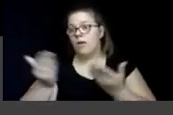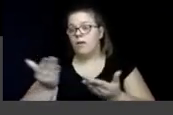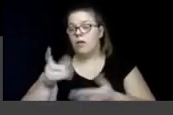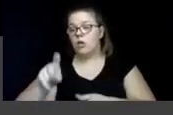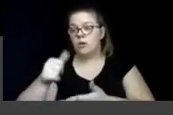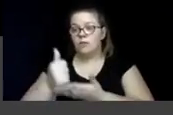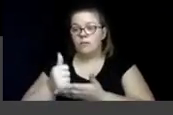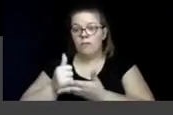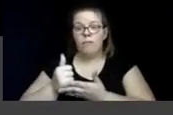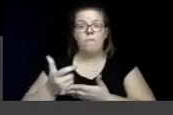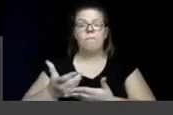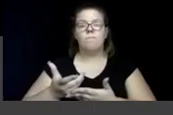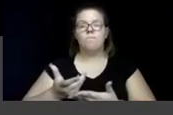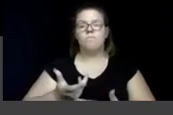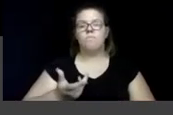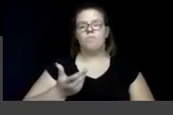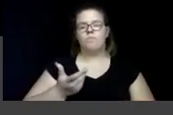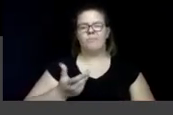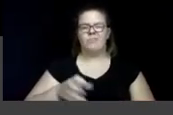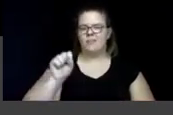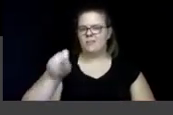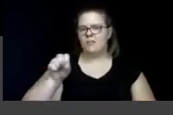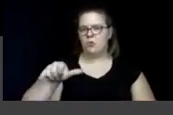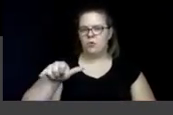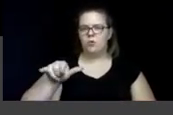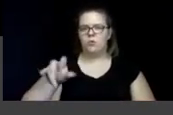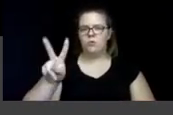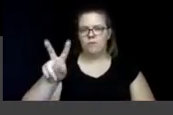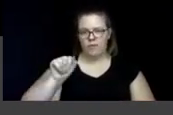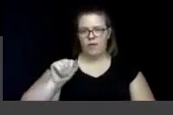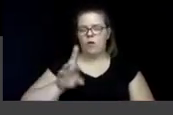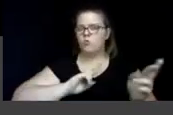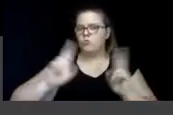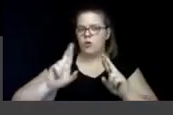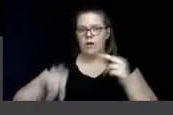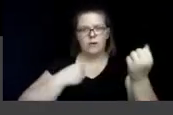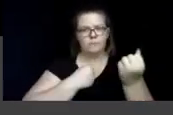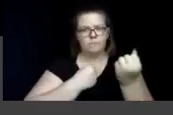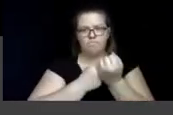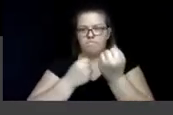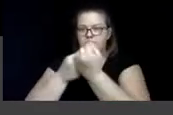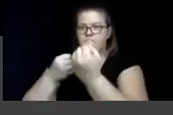around. The Syracuse VA was ready to step up and help them out.